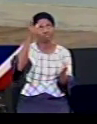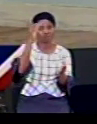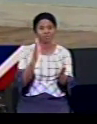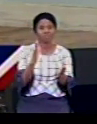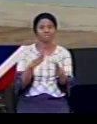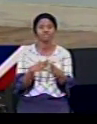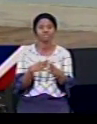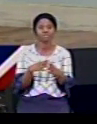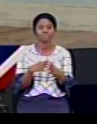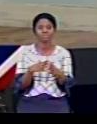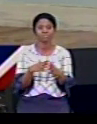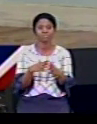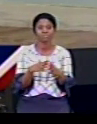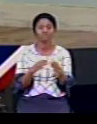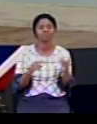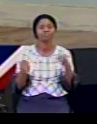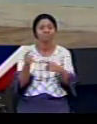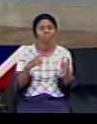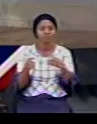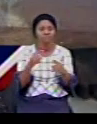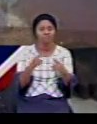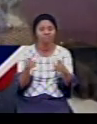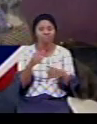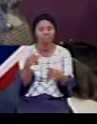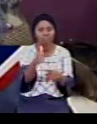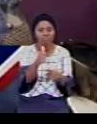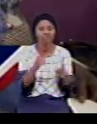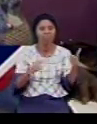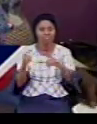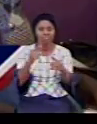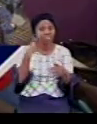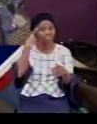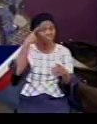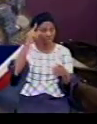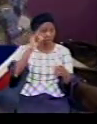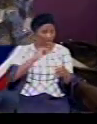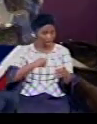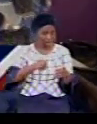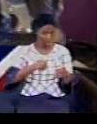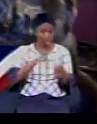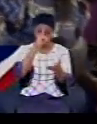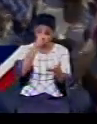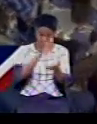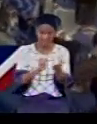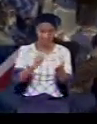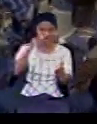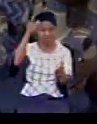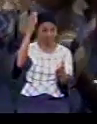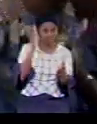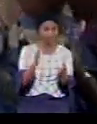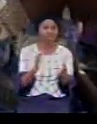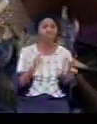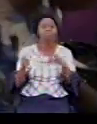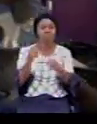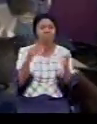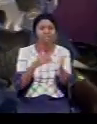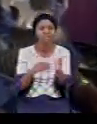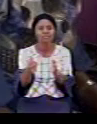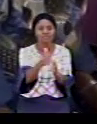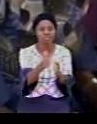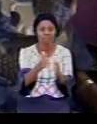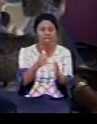God. Can we say that together? For I believe God. Can you say that